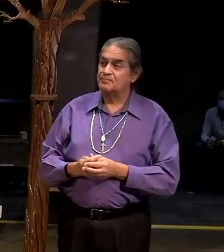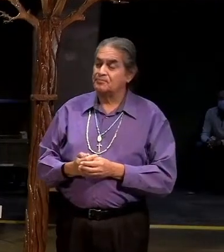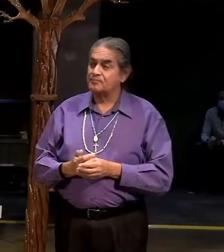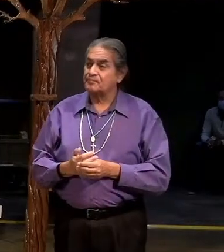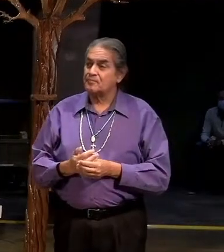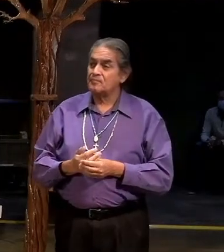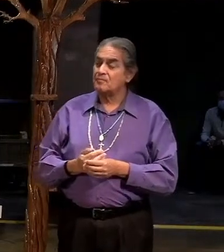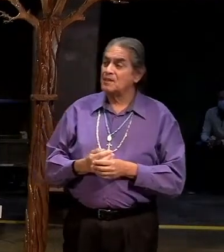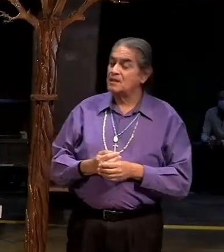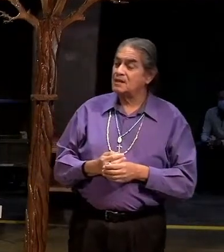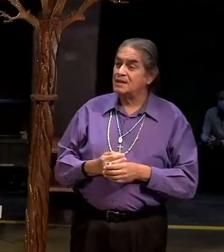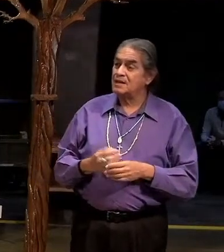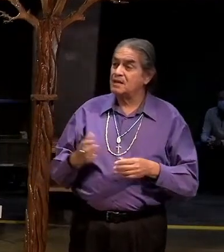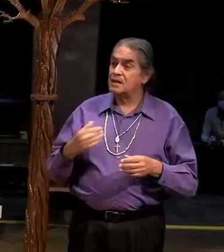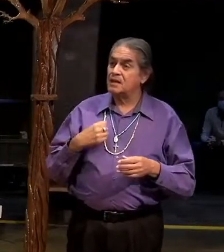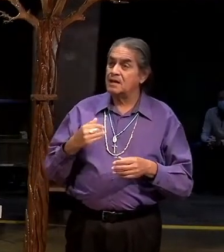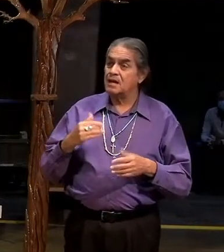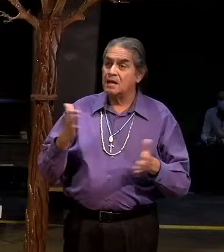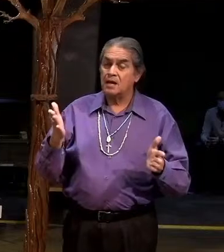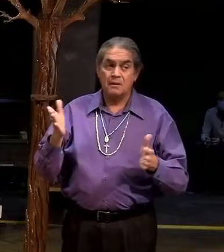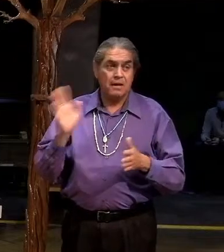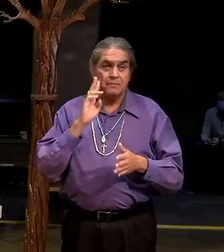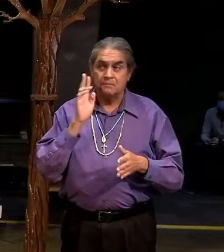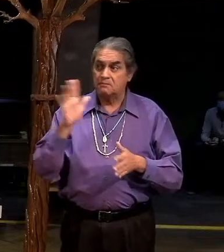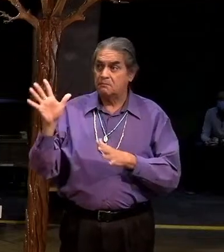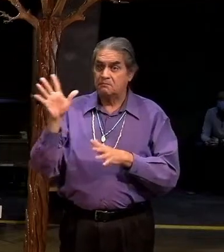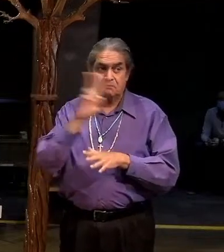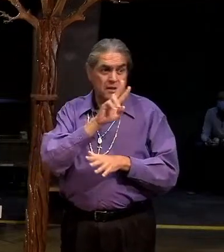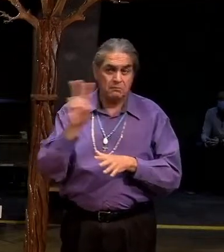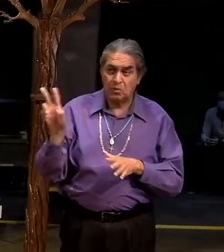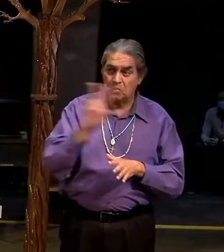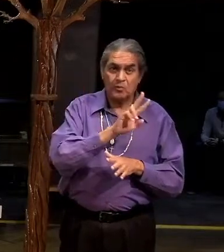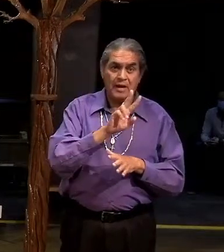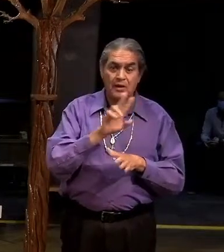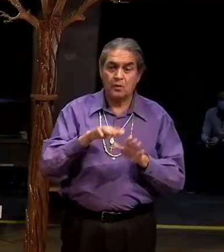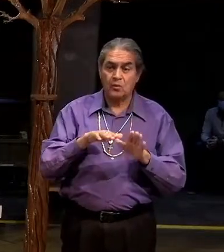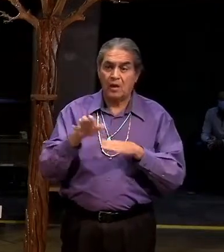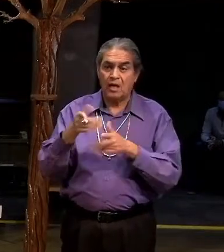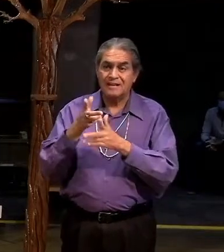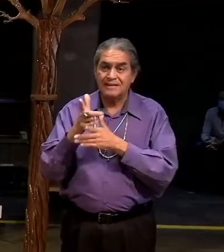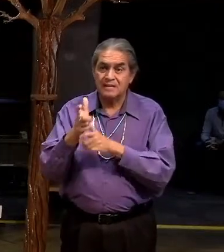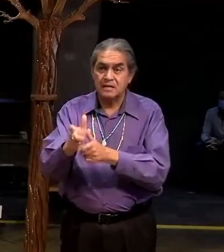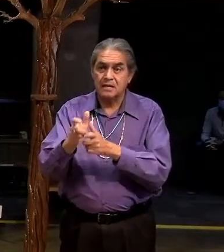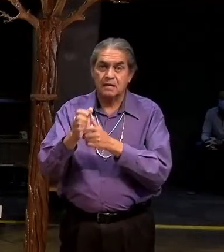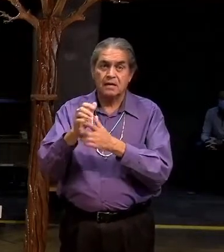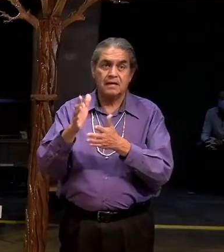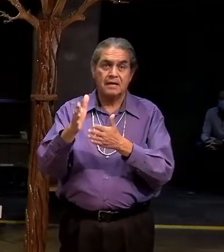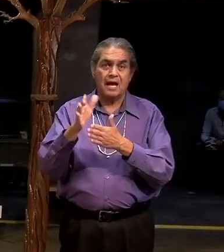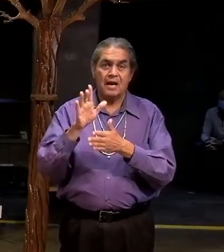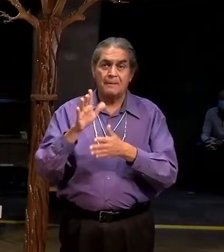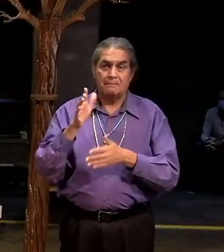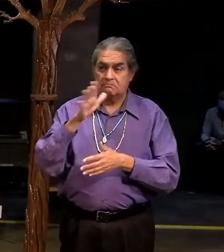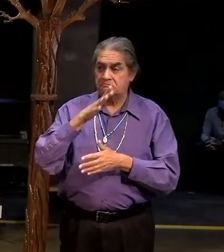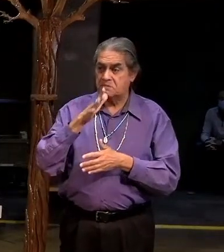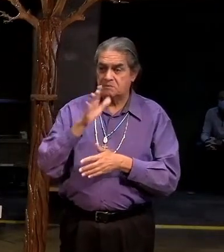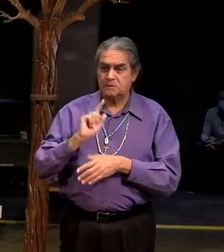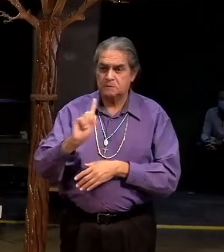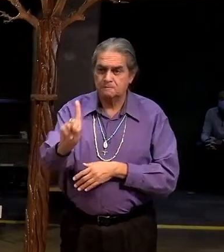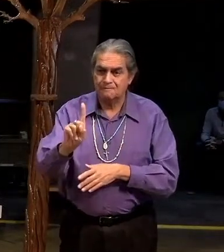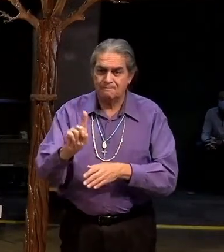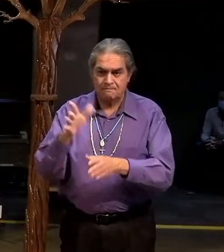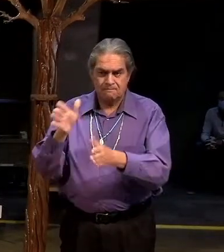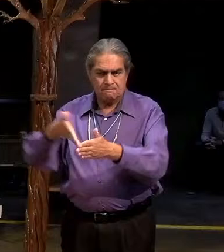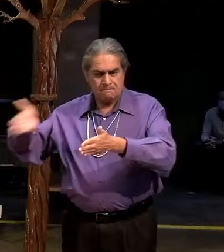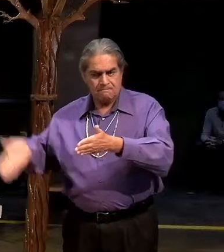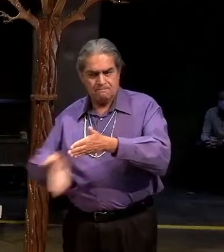The mother, looking both ways, ran across the road and spanked the child.